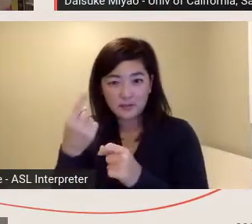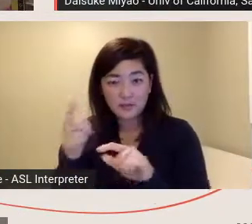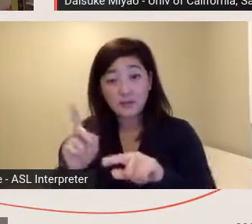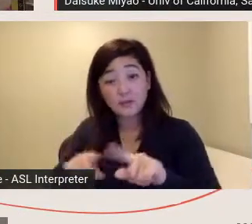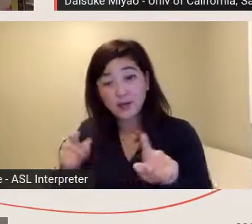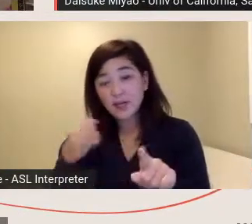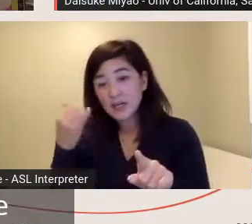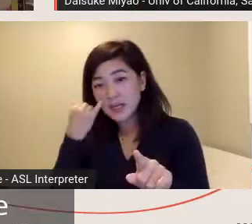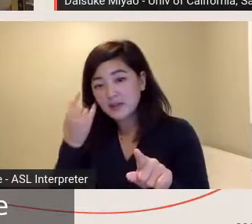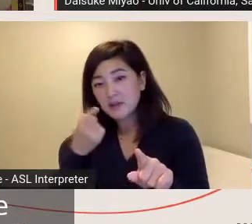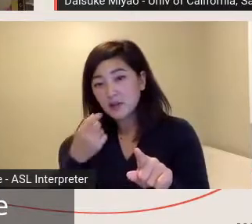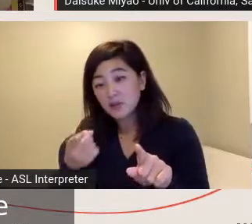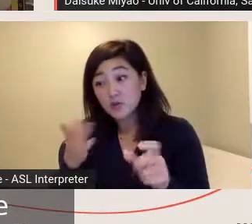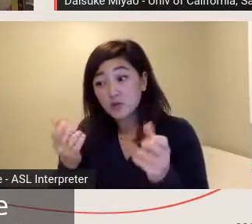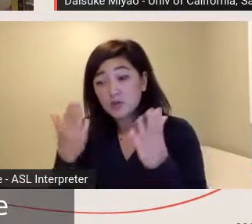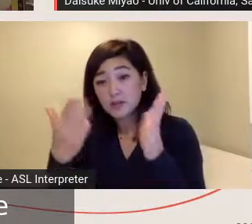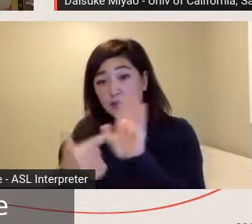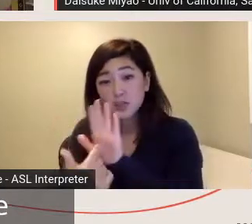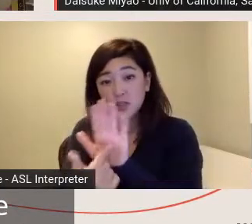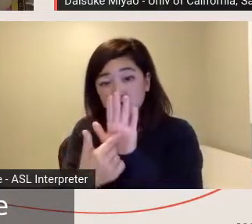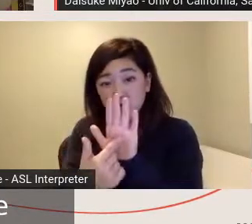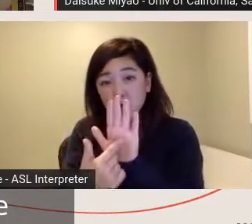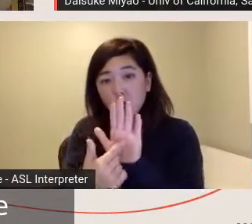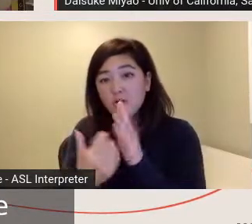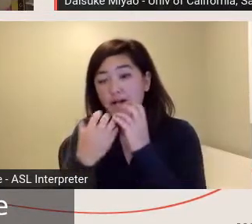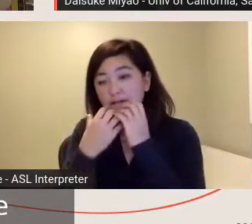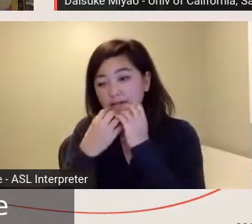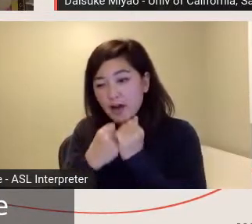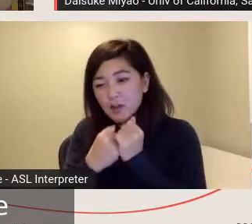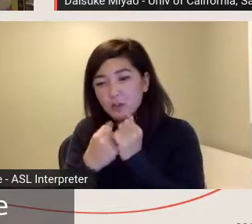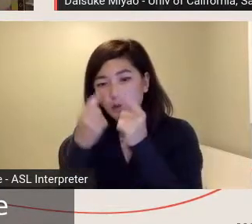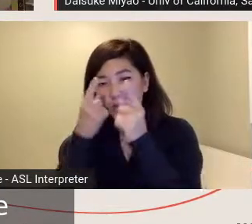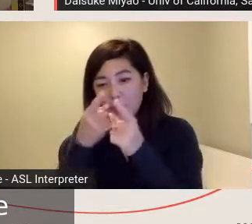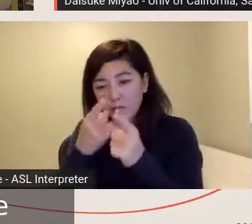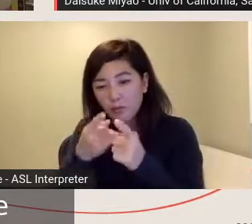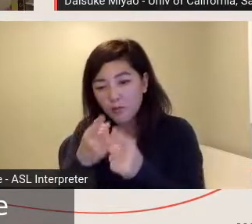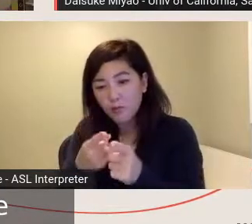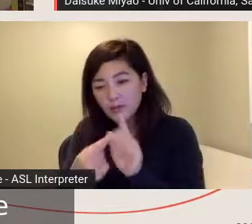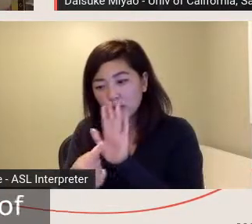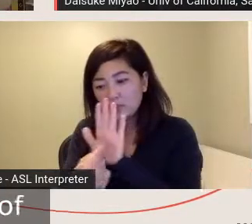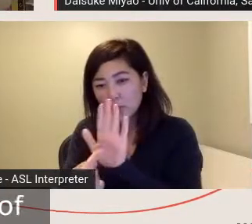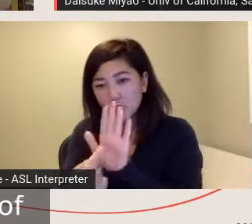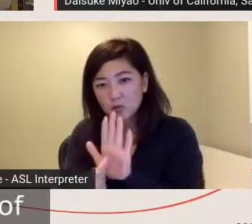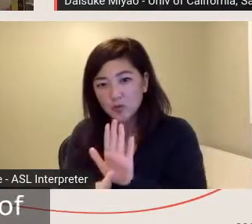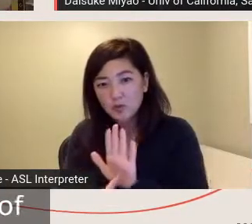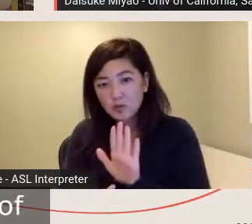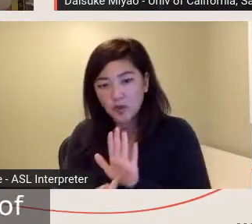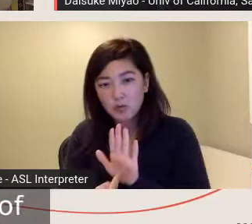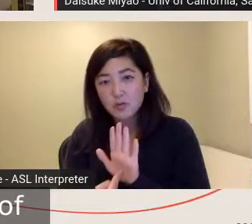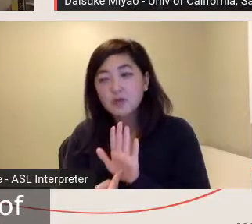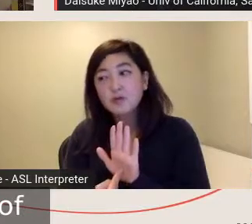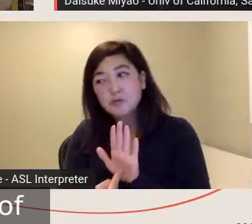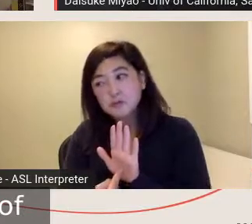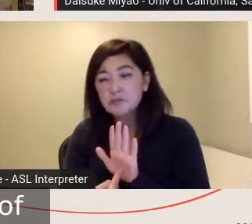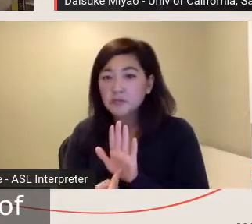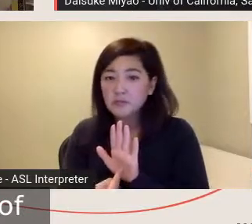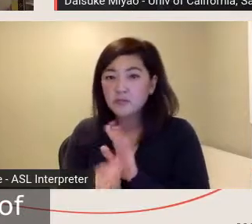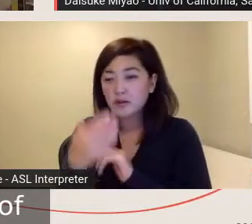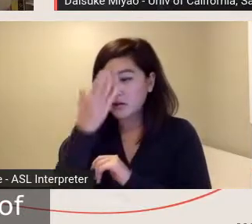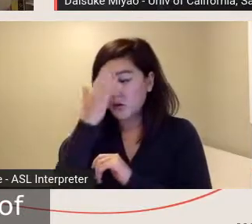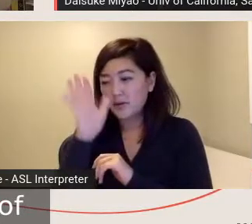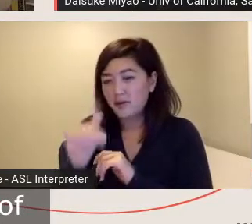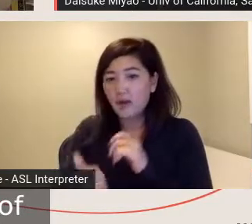you present at least a valuable counterpoint of information, knowing that most of the